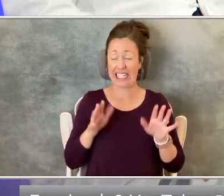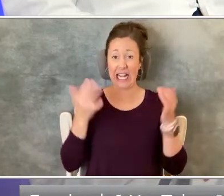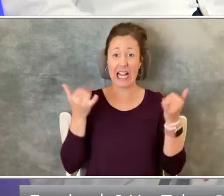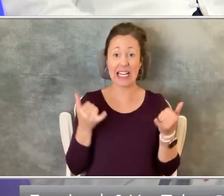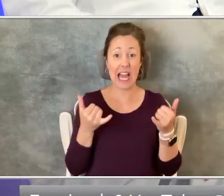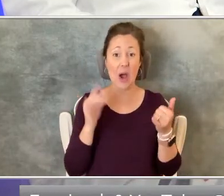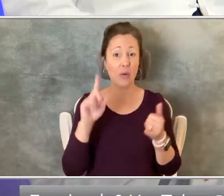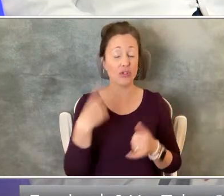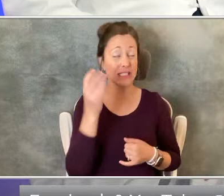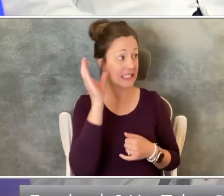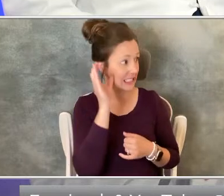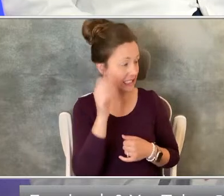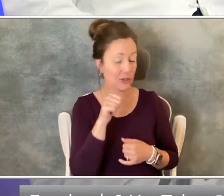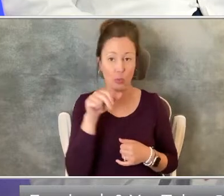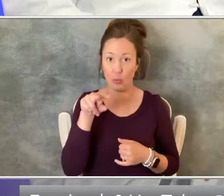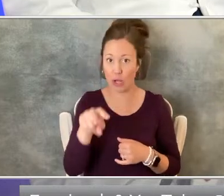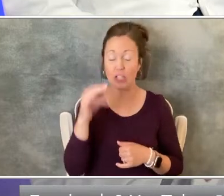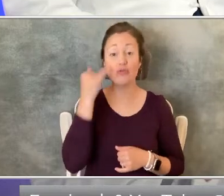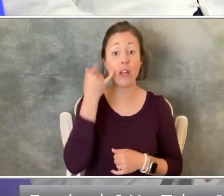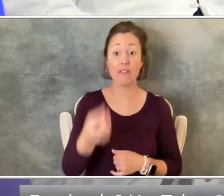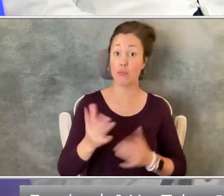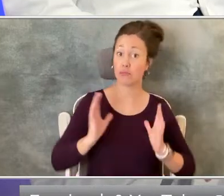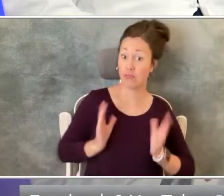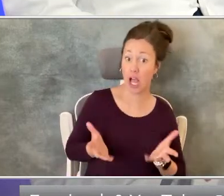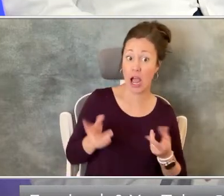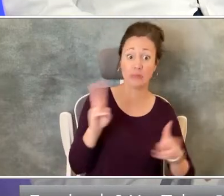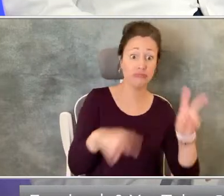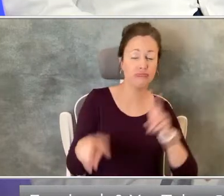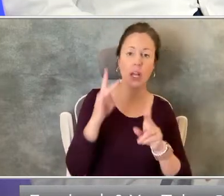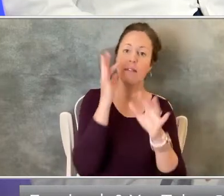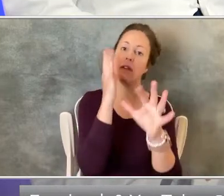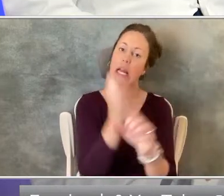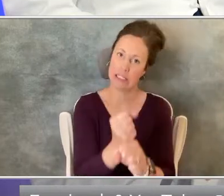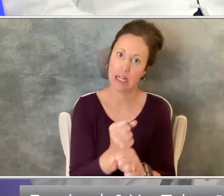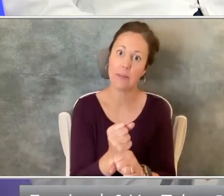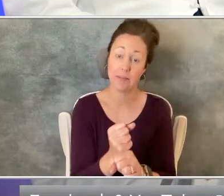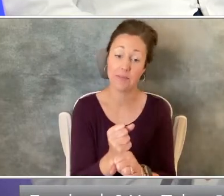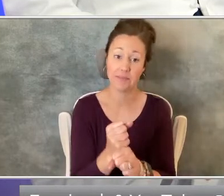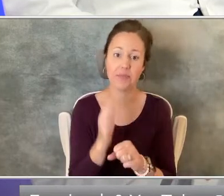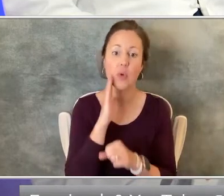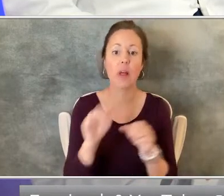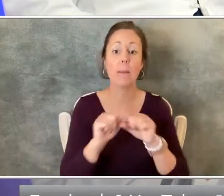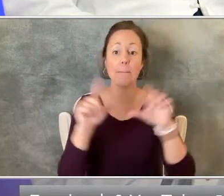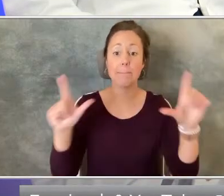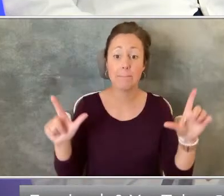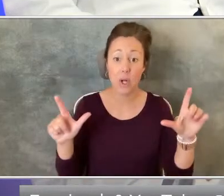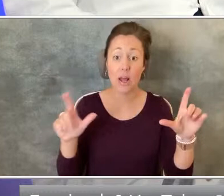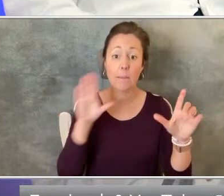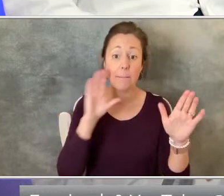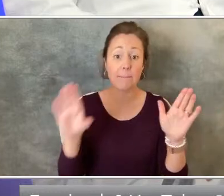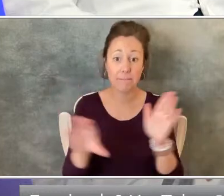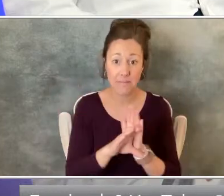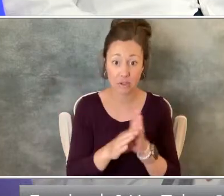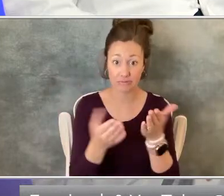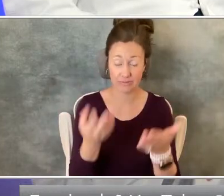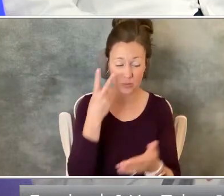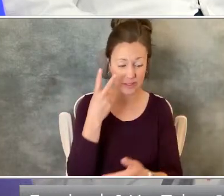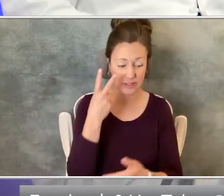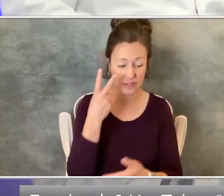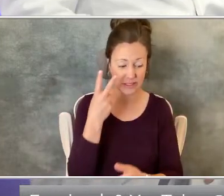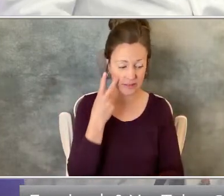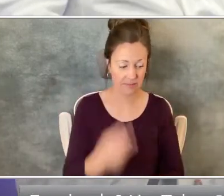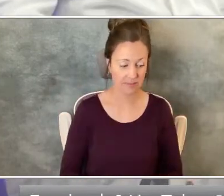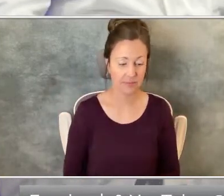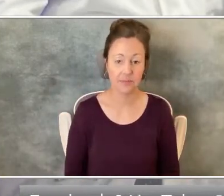in. If you're not squeamish, it's fascinating. So let's take a look. We're going to pull up these images in the screen behind us. This is